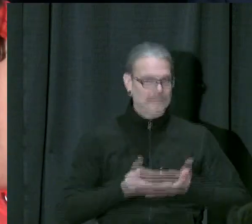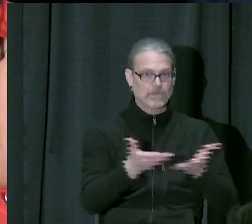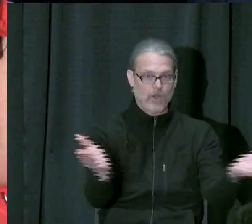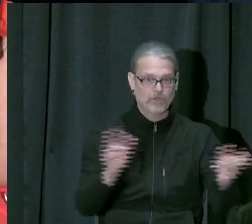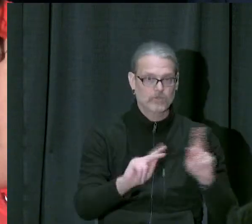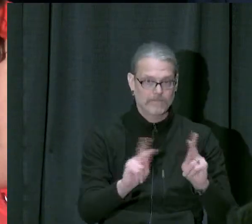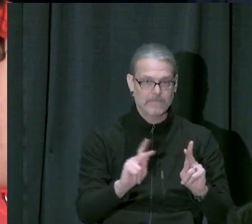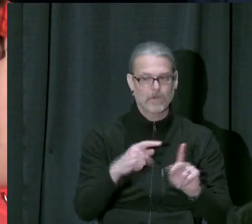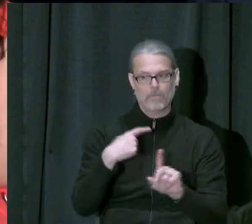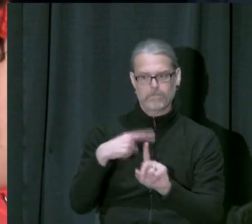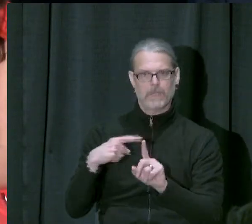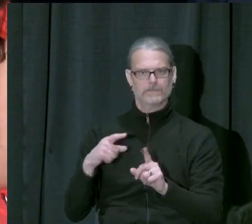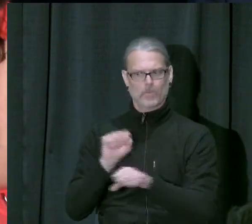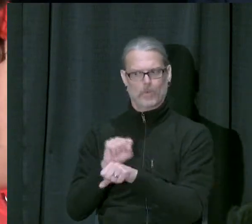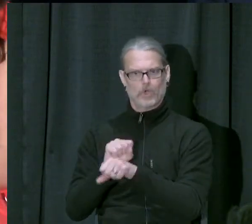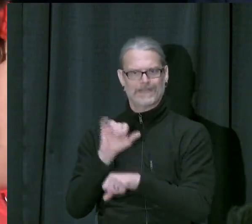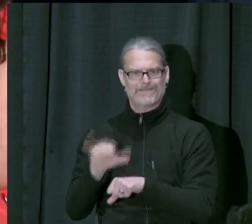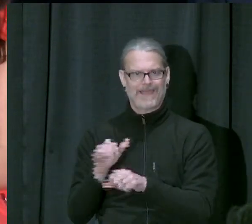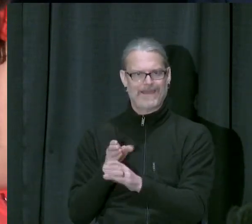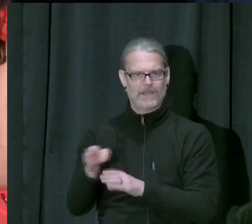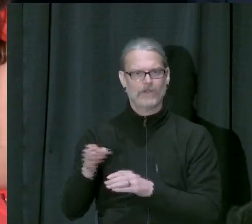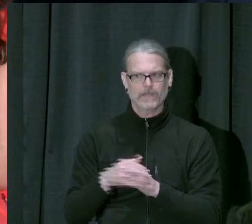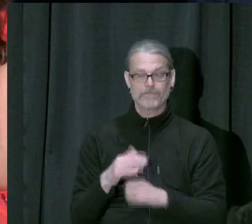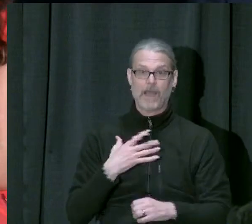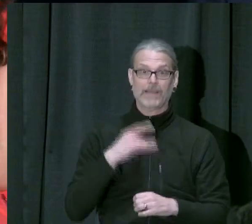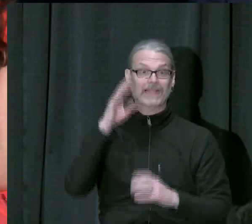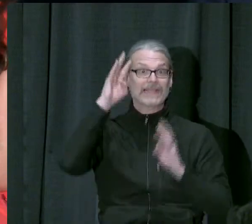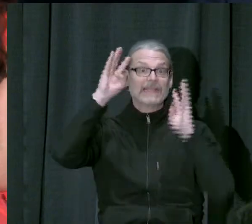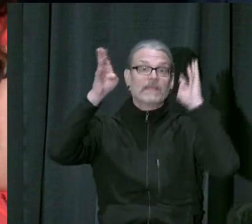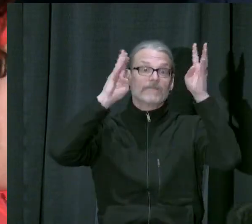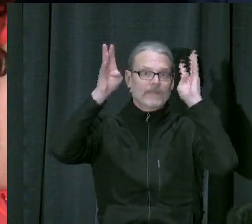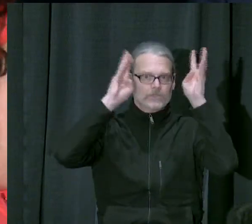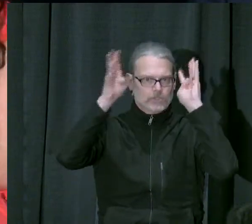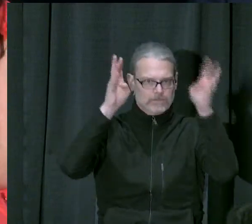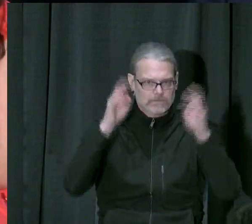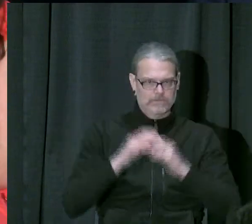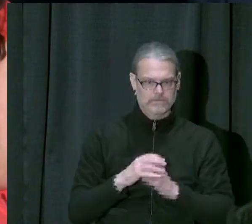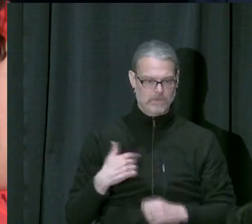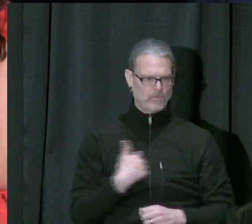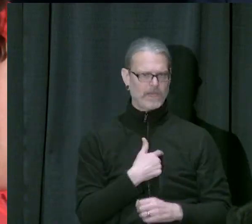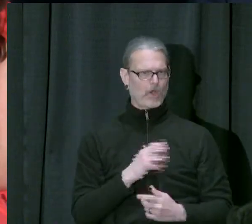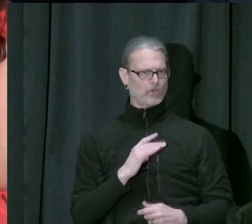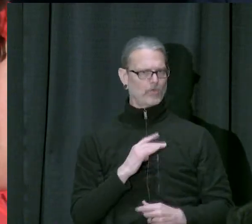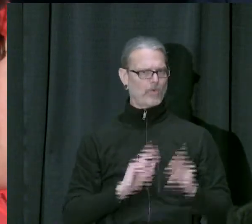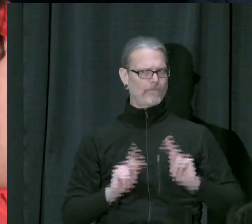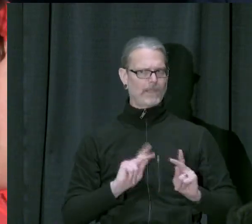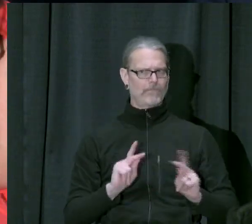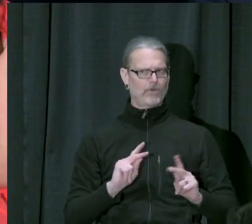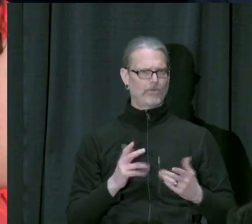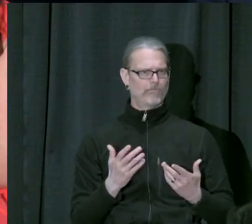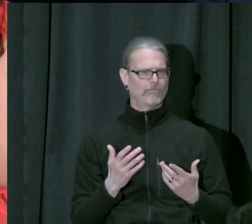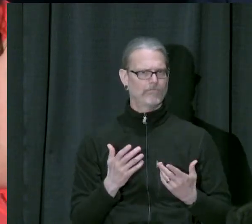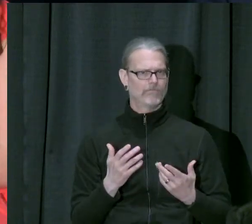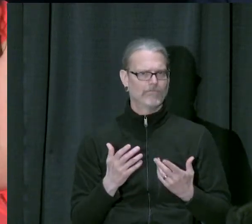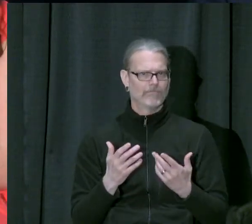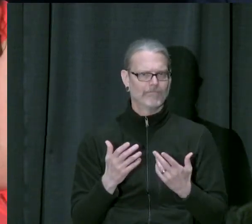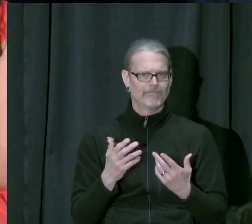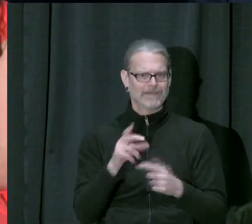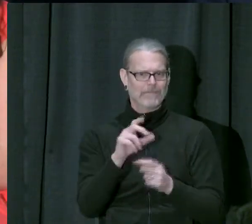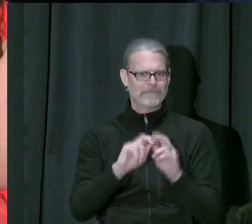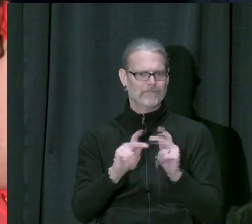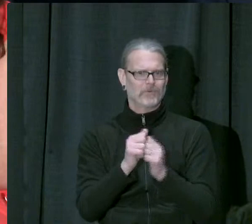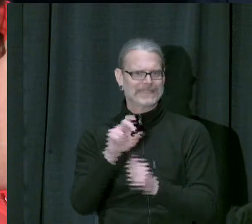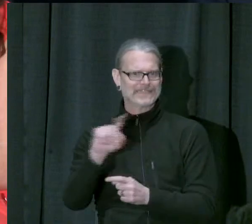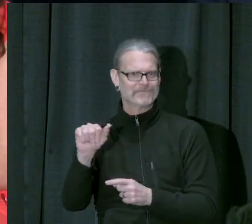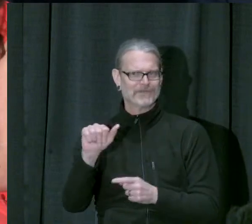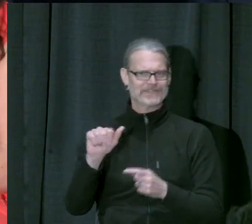I really love innovation. And I think that we're a pretty cool group of people to design for, because it's very challenging, and you really have to